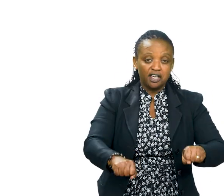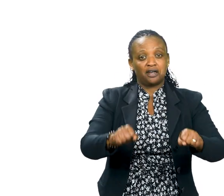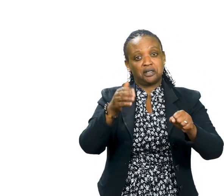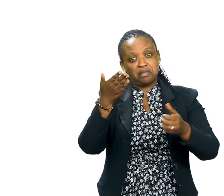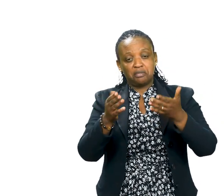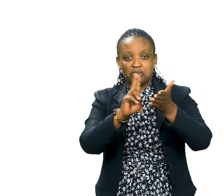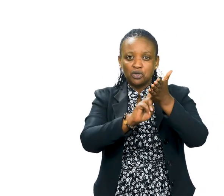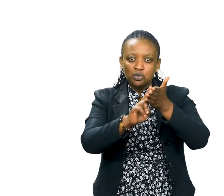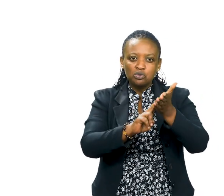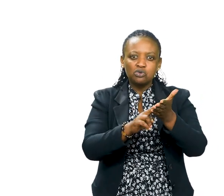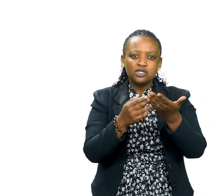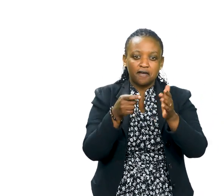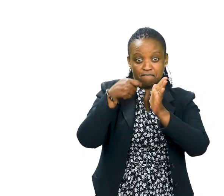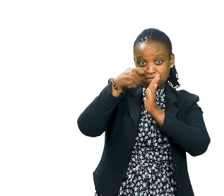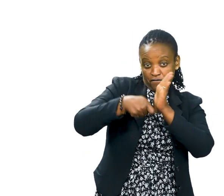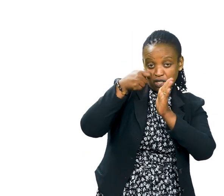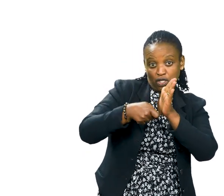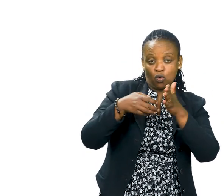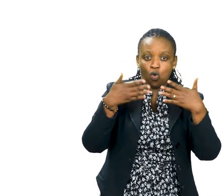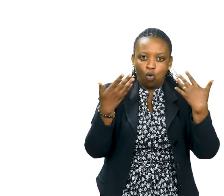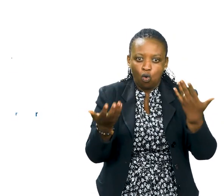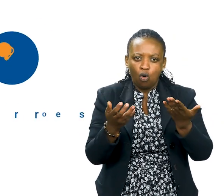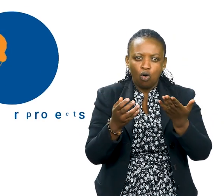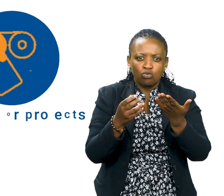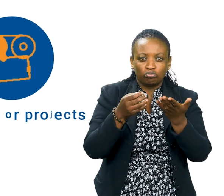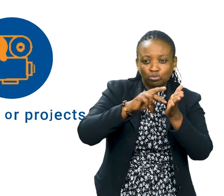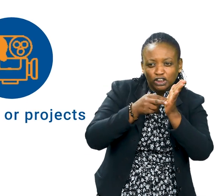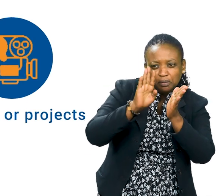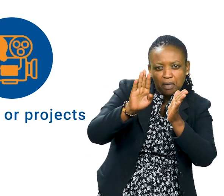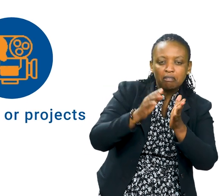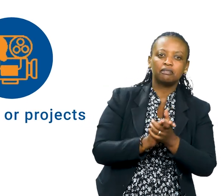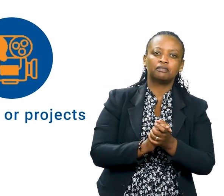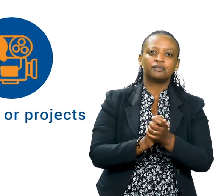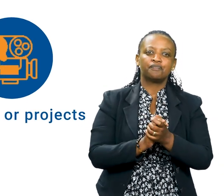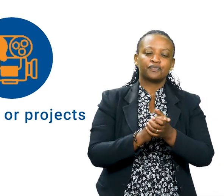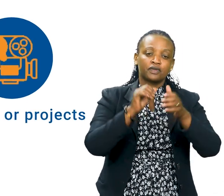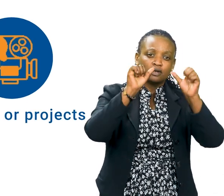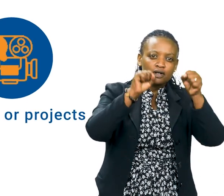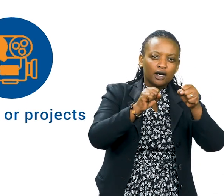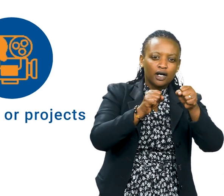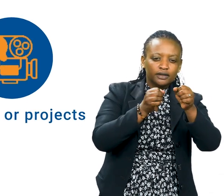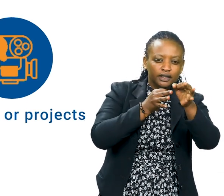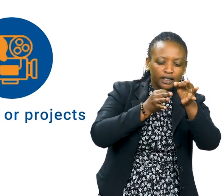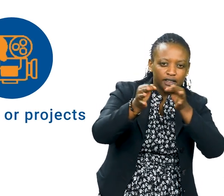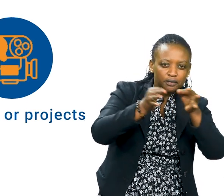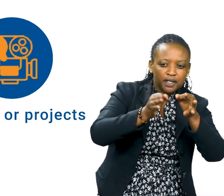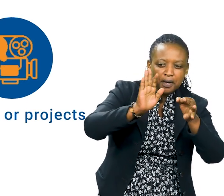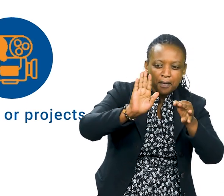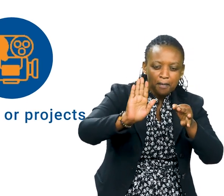The student can also use a video or a project